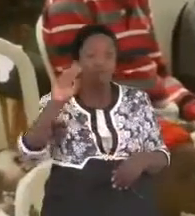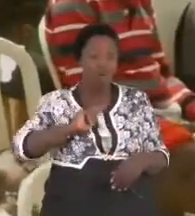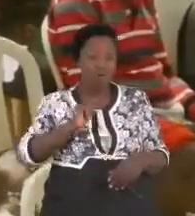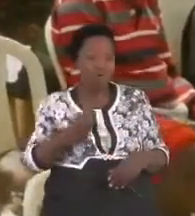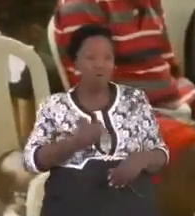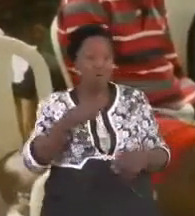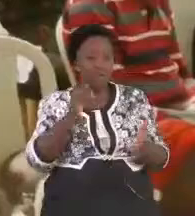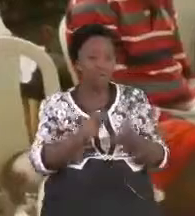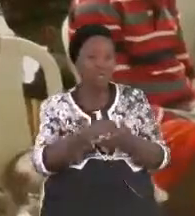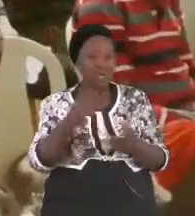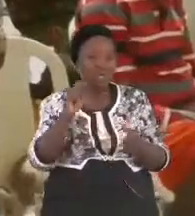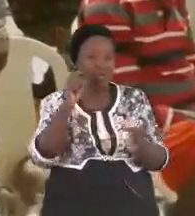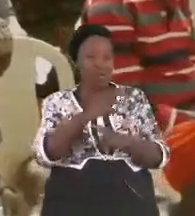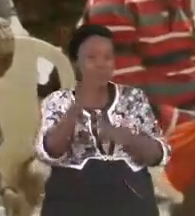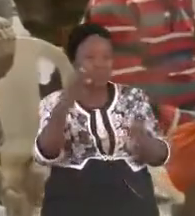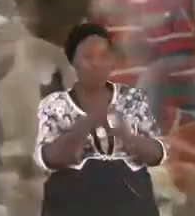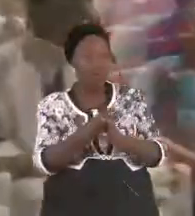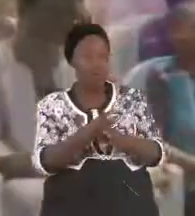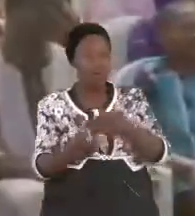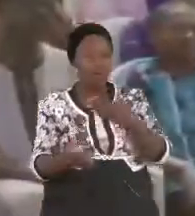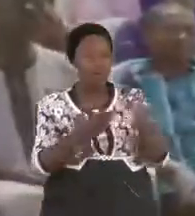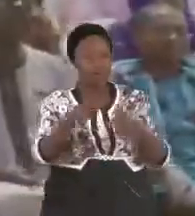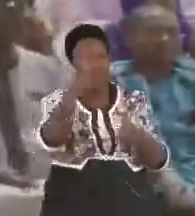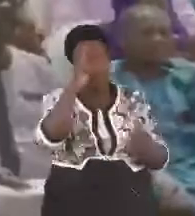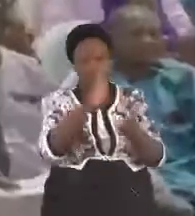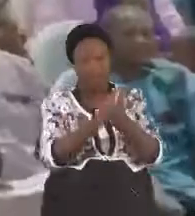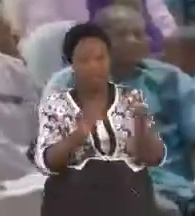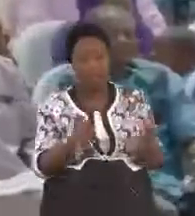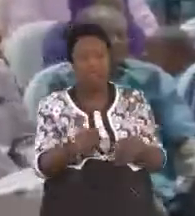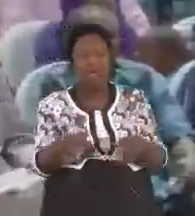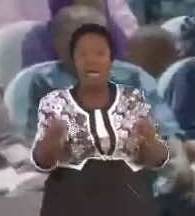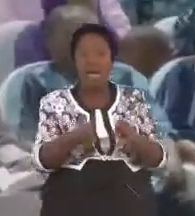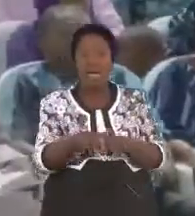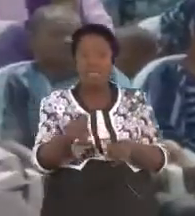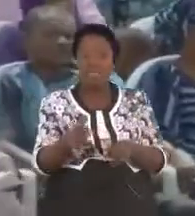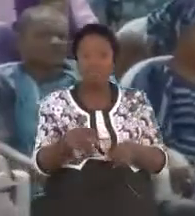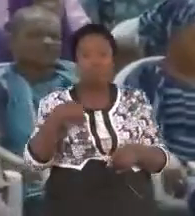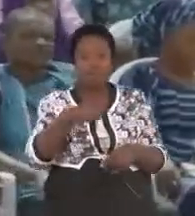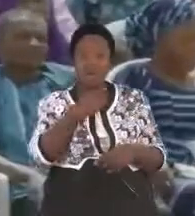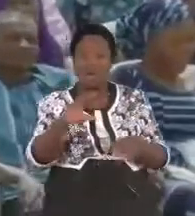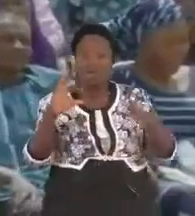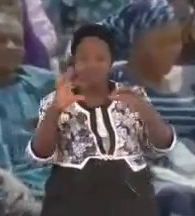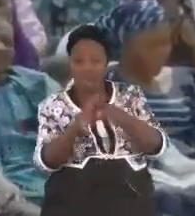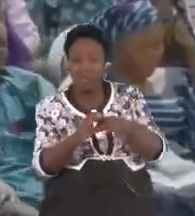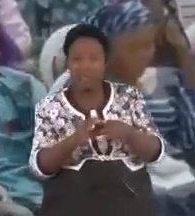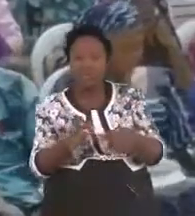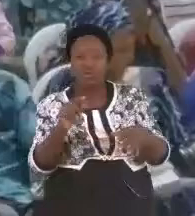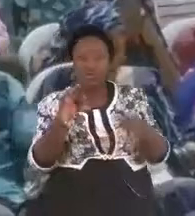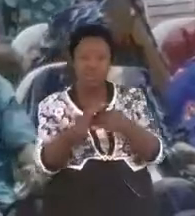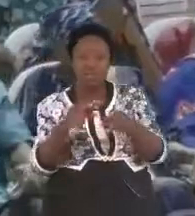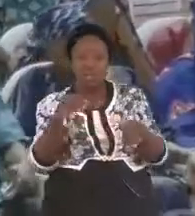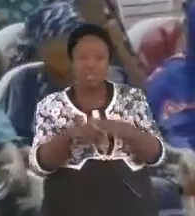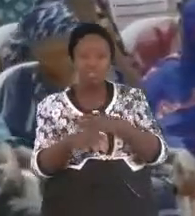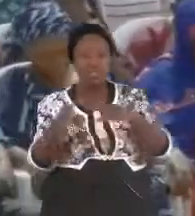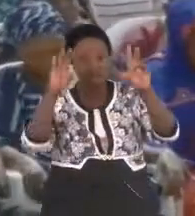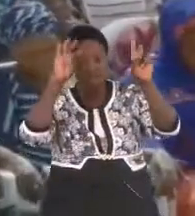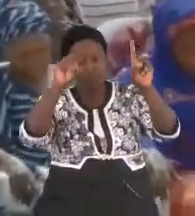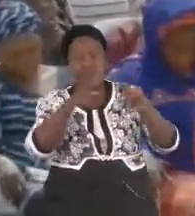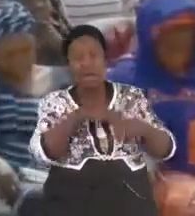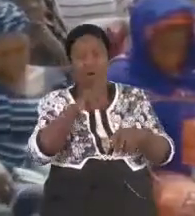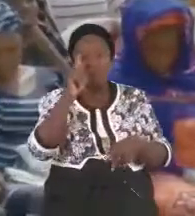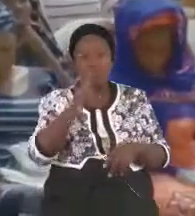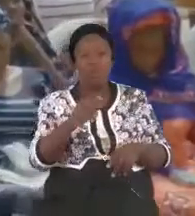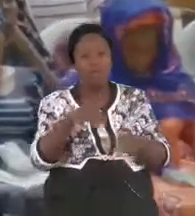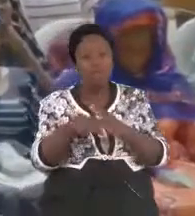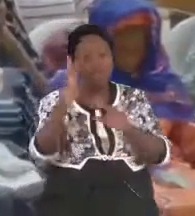believe. As we are one, as we are united, united in him and one in him and with him, the